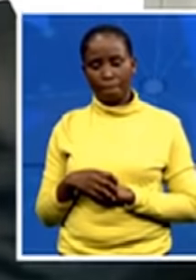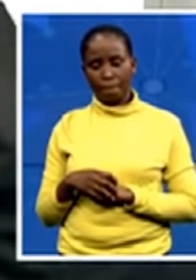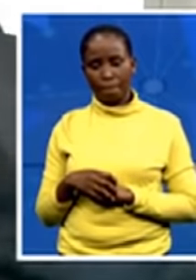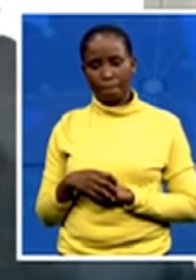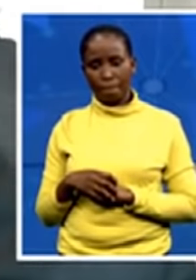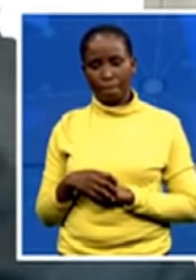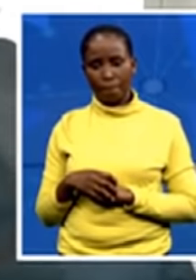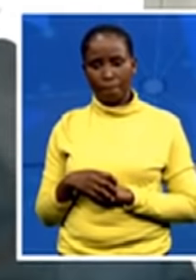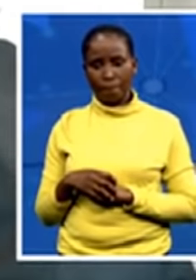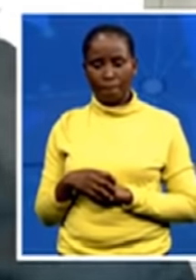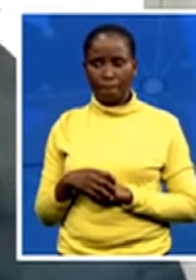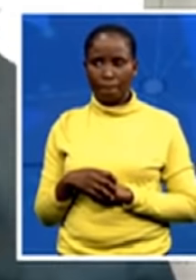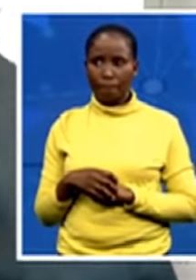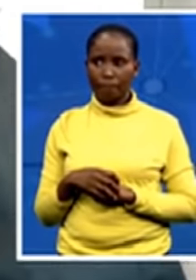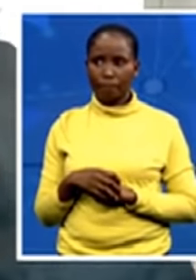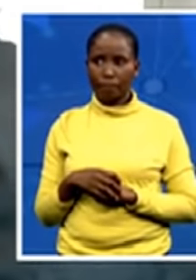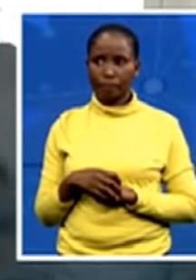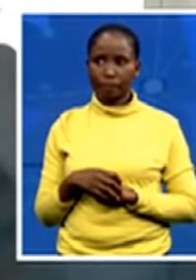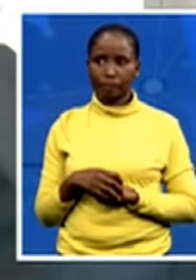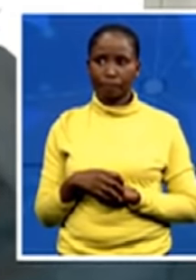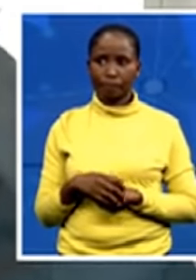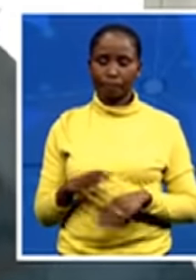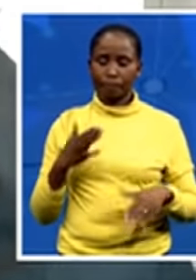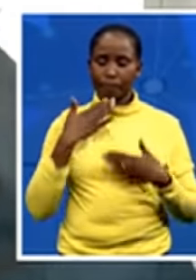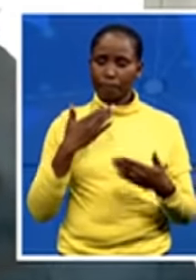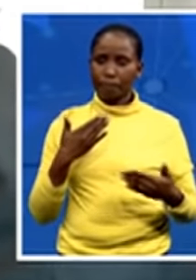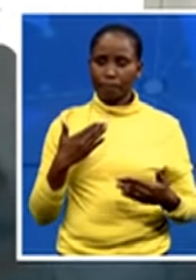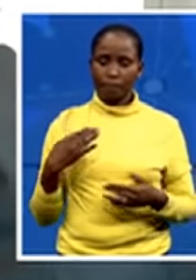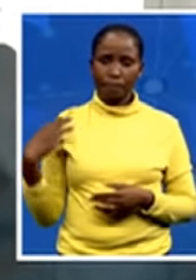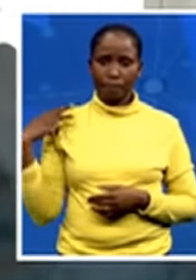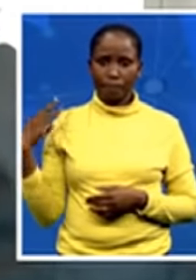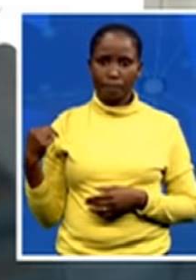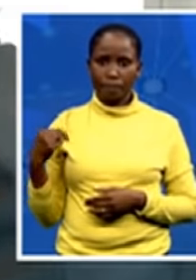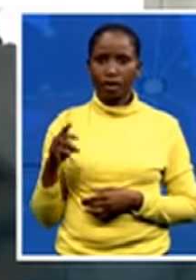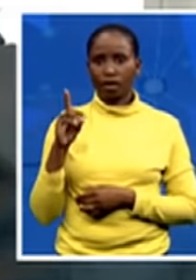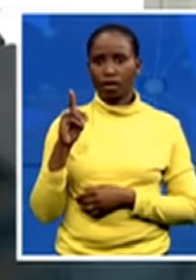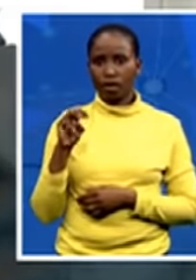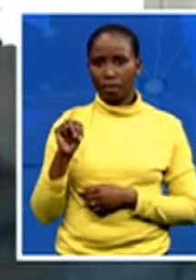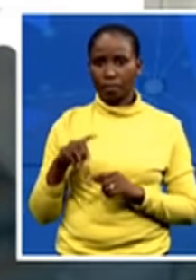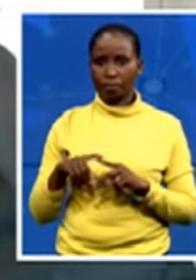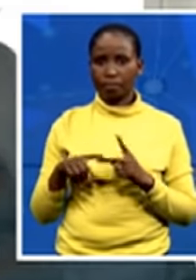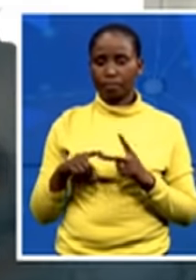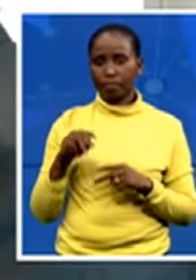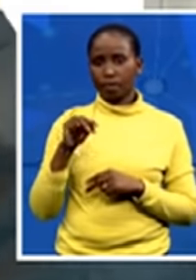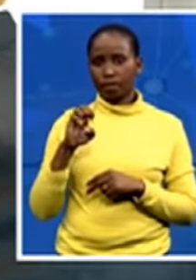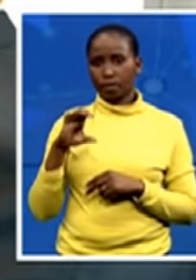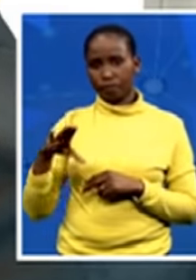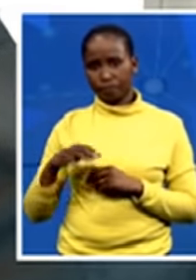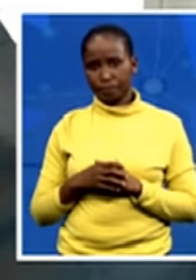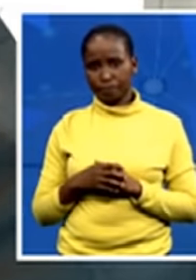Thank you, Minister, DM and MEC. The first question relates to the issue of